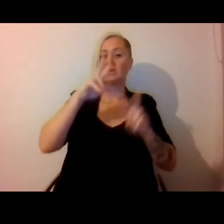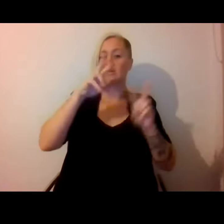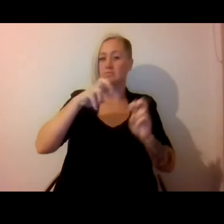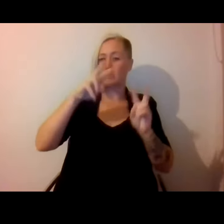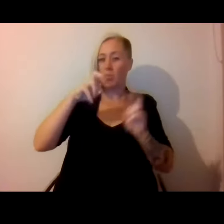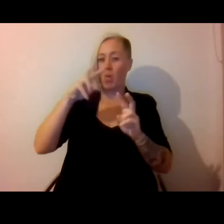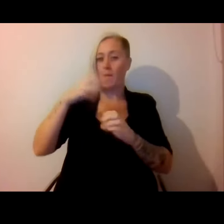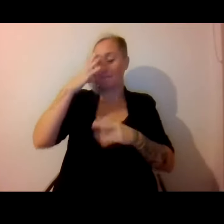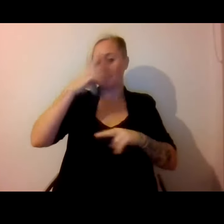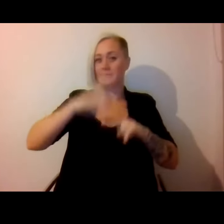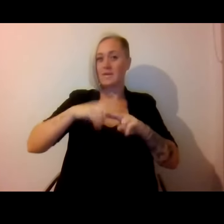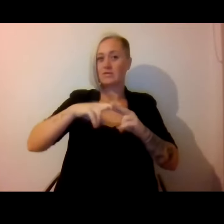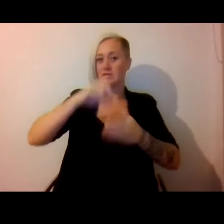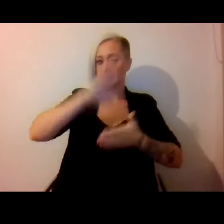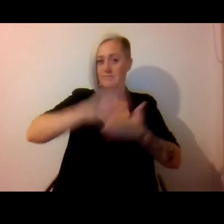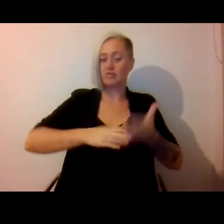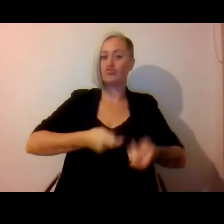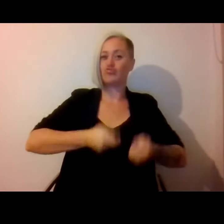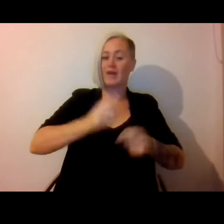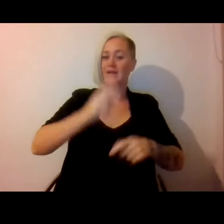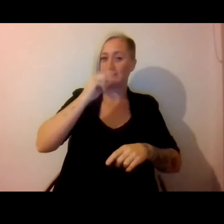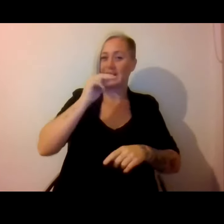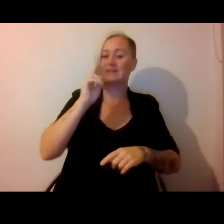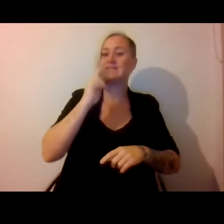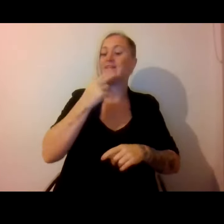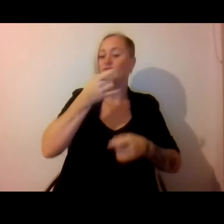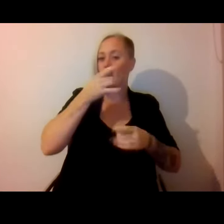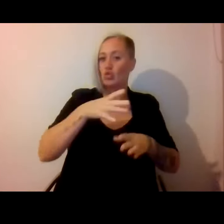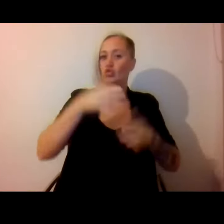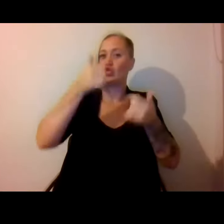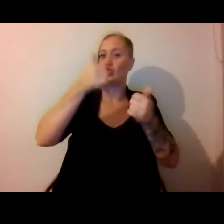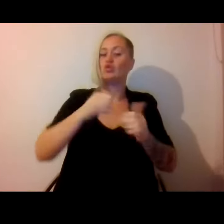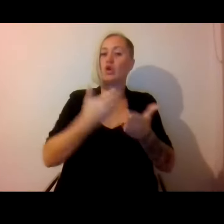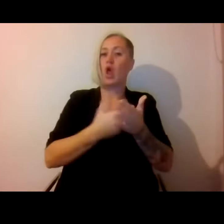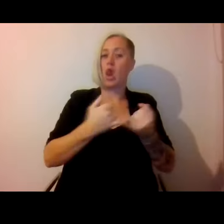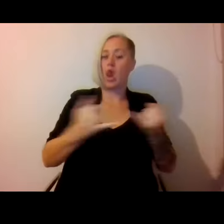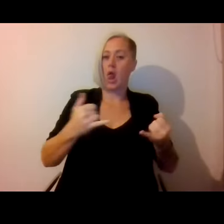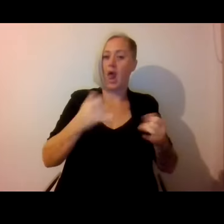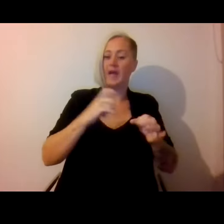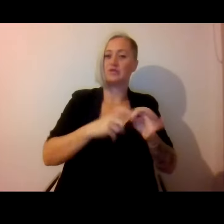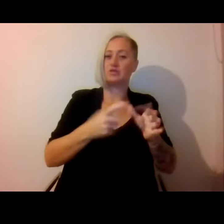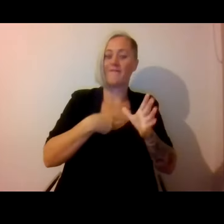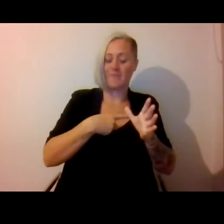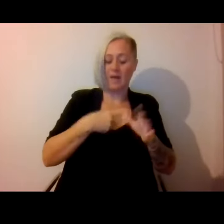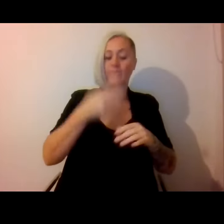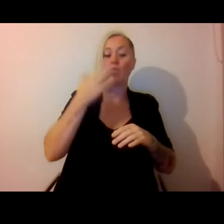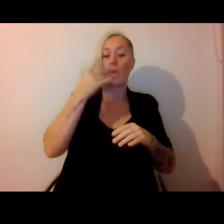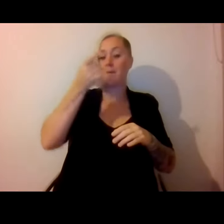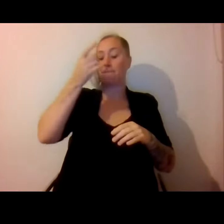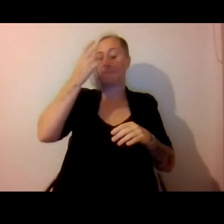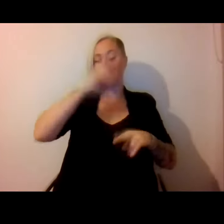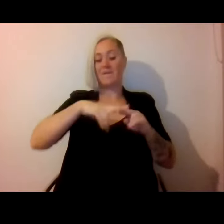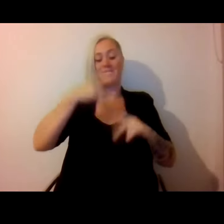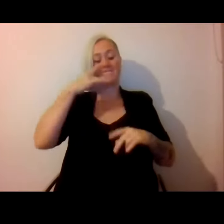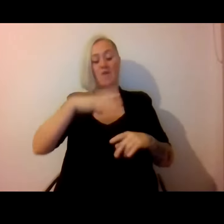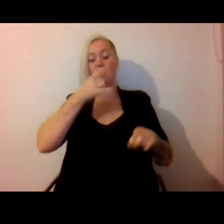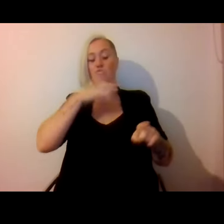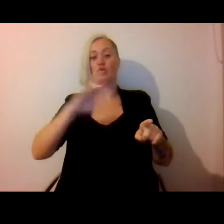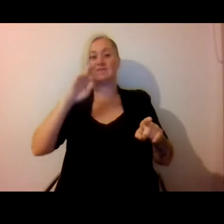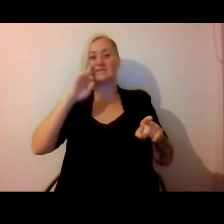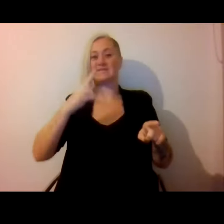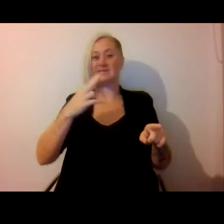experiences raising young deaf children using an online survey. When parents find out that the child is deaf, it's